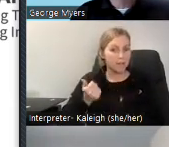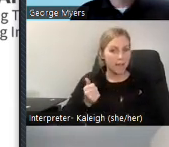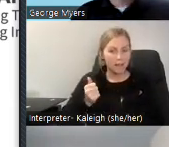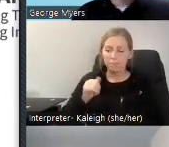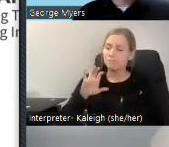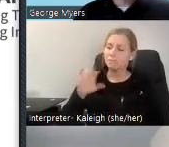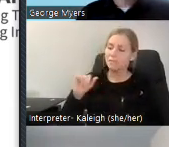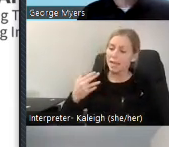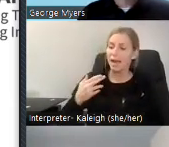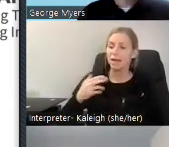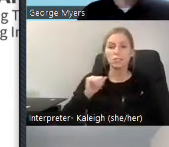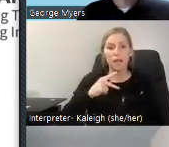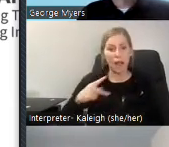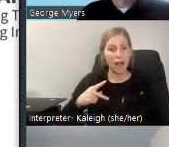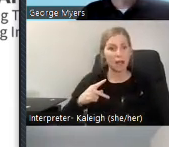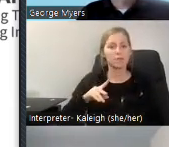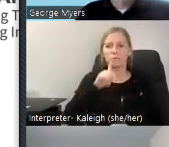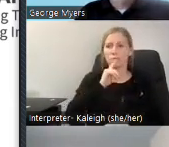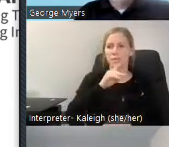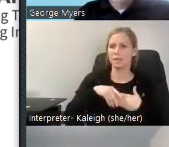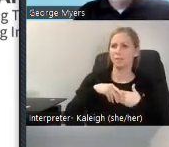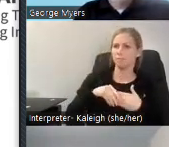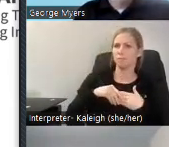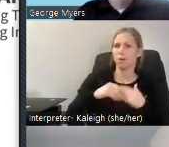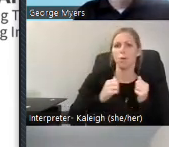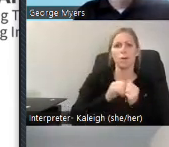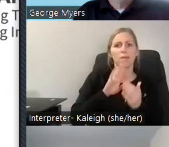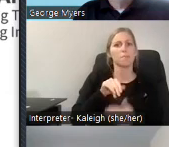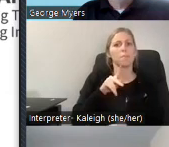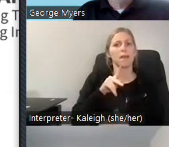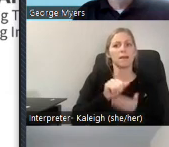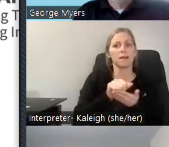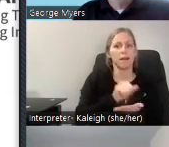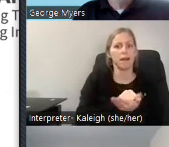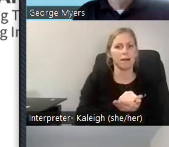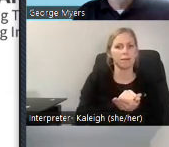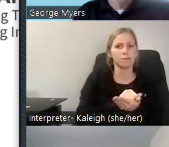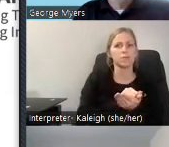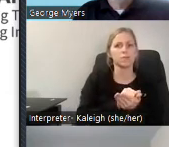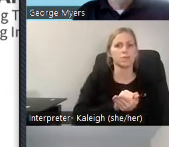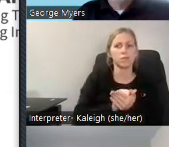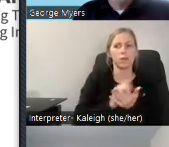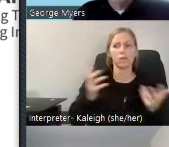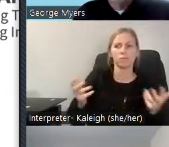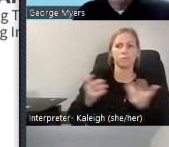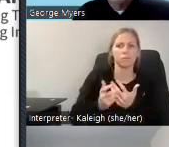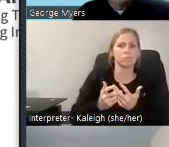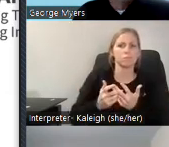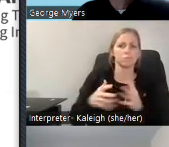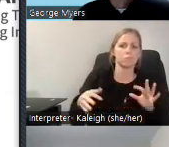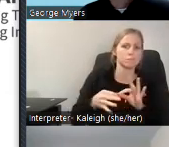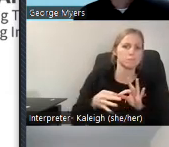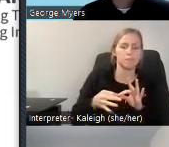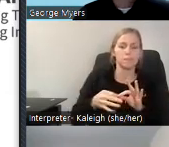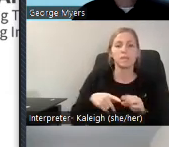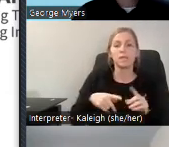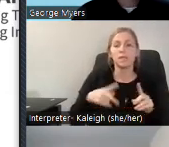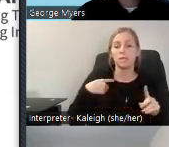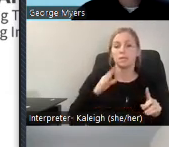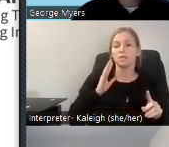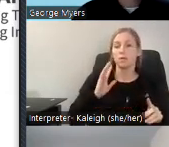flexibility with my bank account. I had a problem with